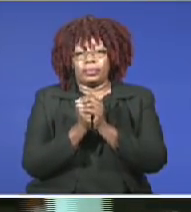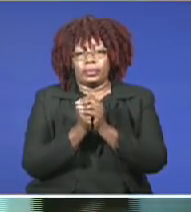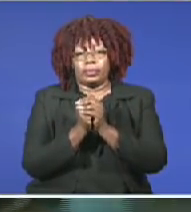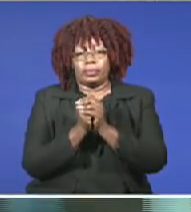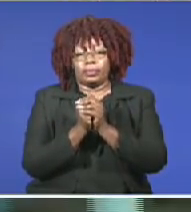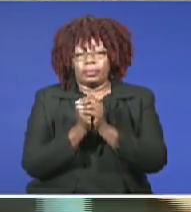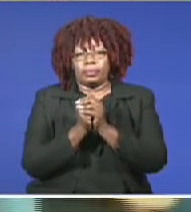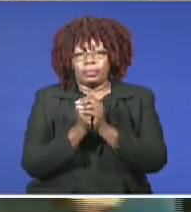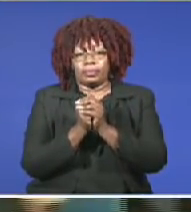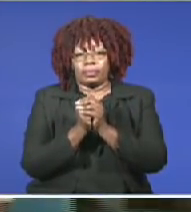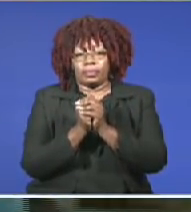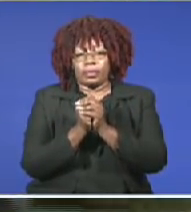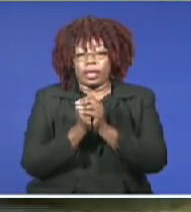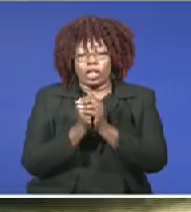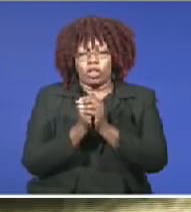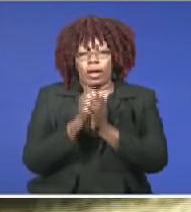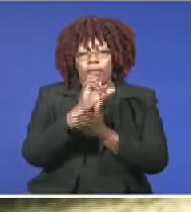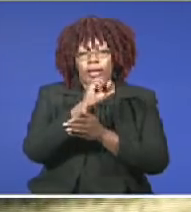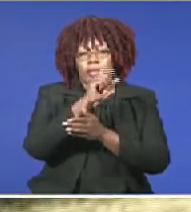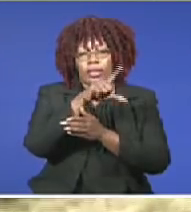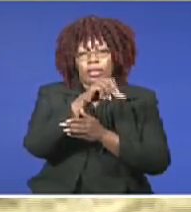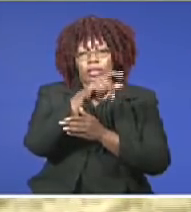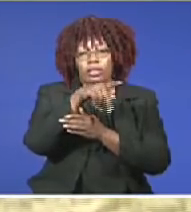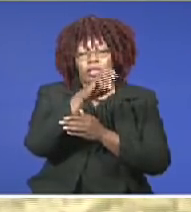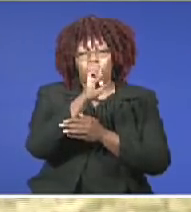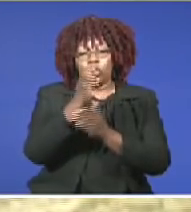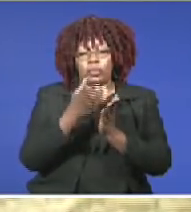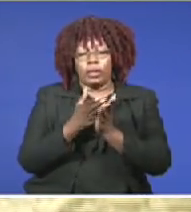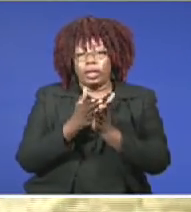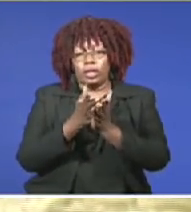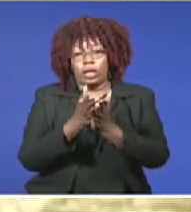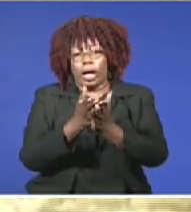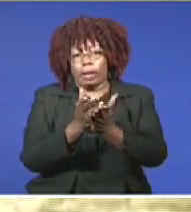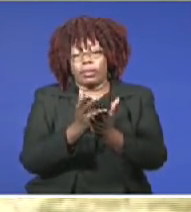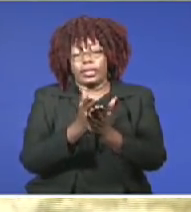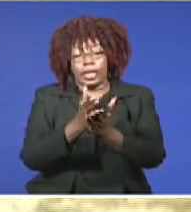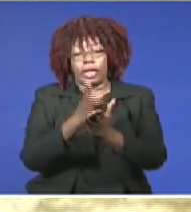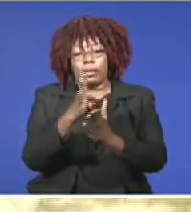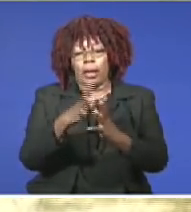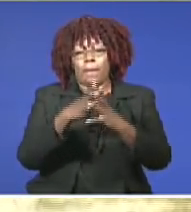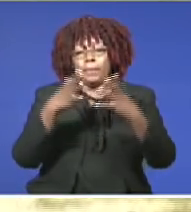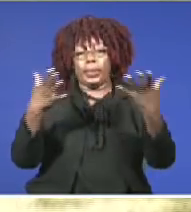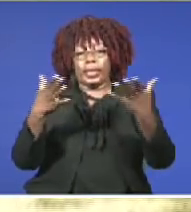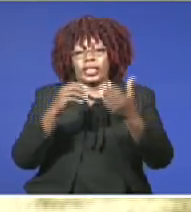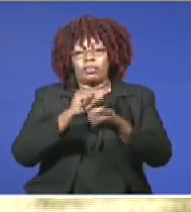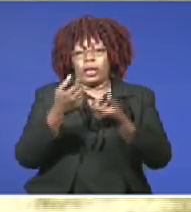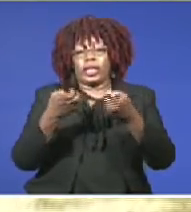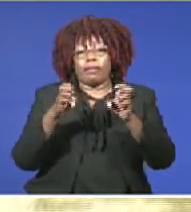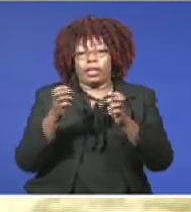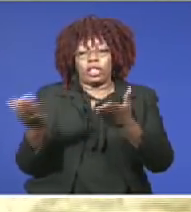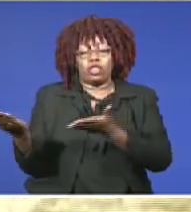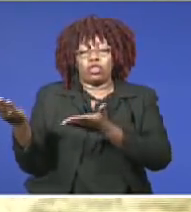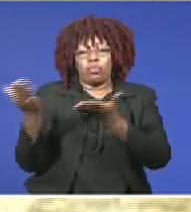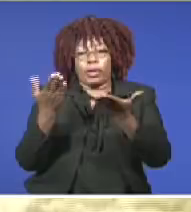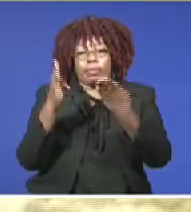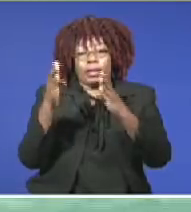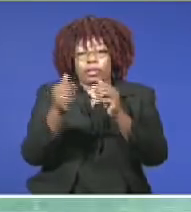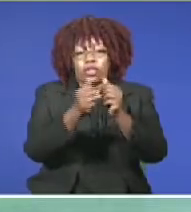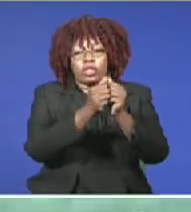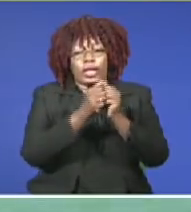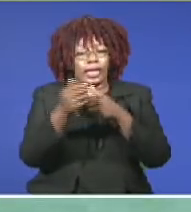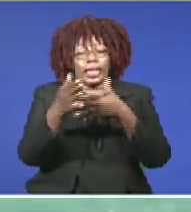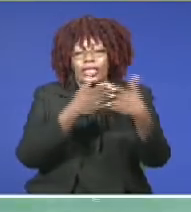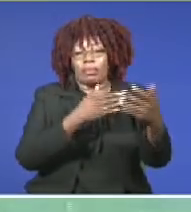much, Amajal. Sloop sailing can arguably be the biggest sporting event which brings Bahamians together, no matter where they are held.